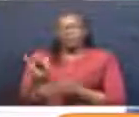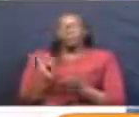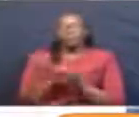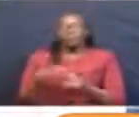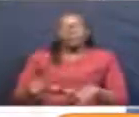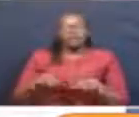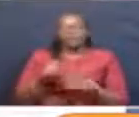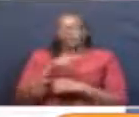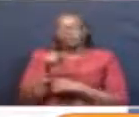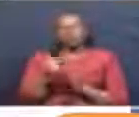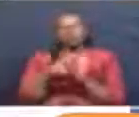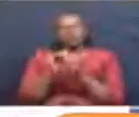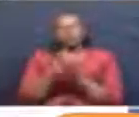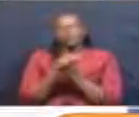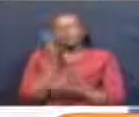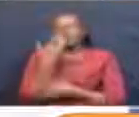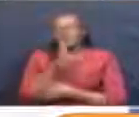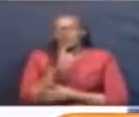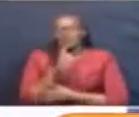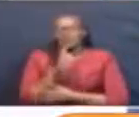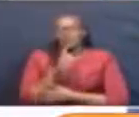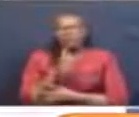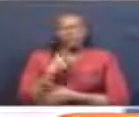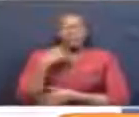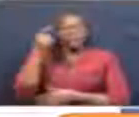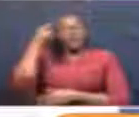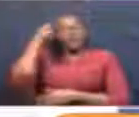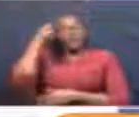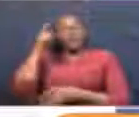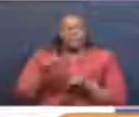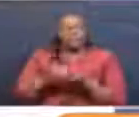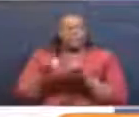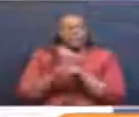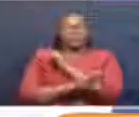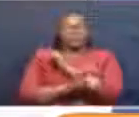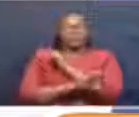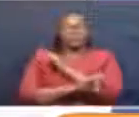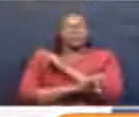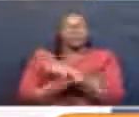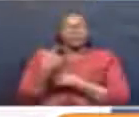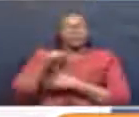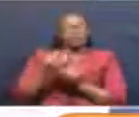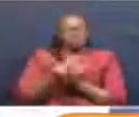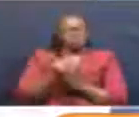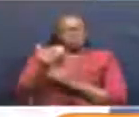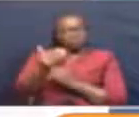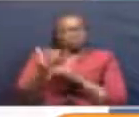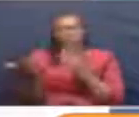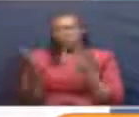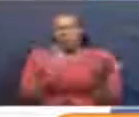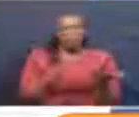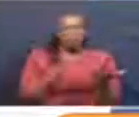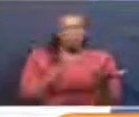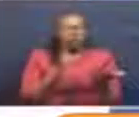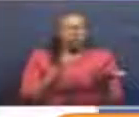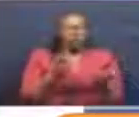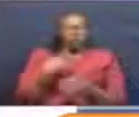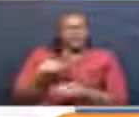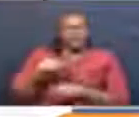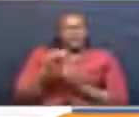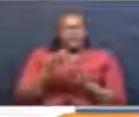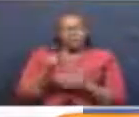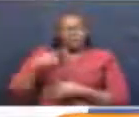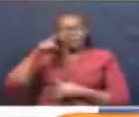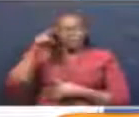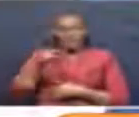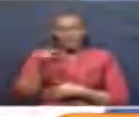you have already covered these issues. I think it's, as a country, what direction can we take? Because if we need